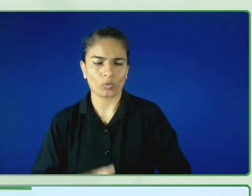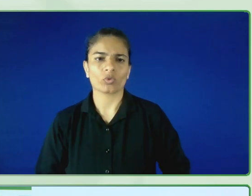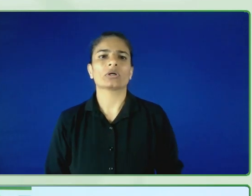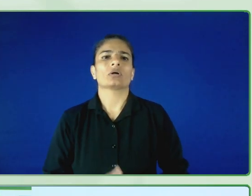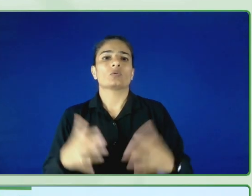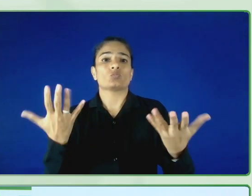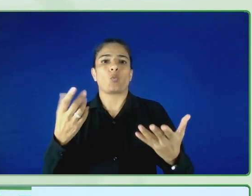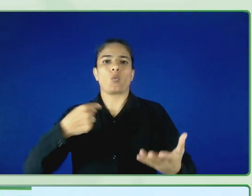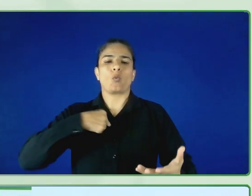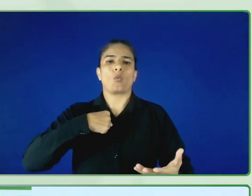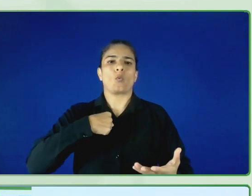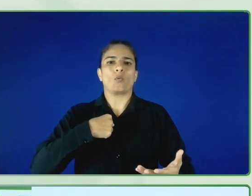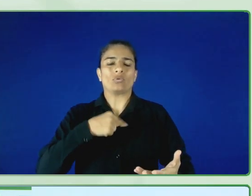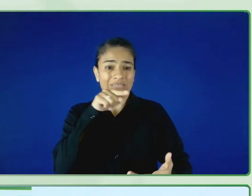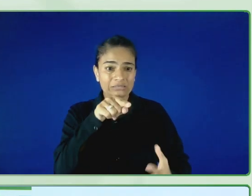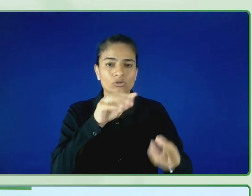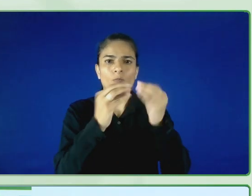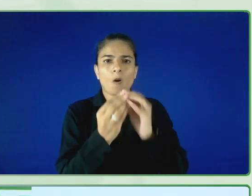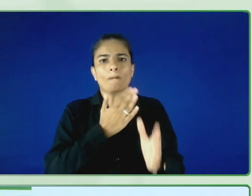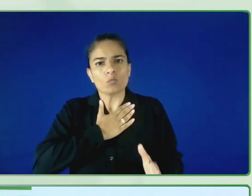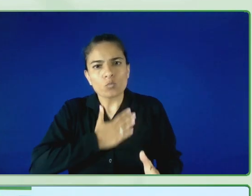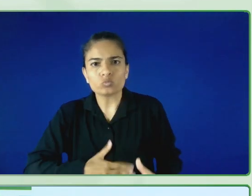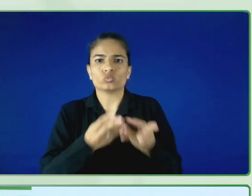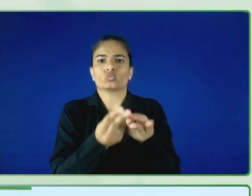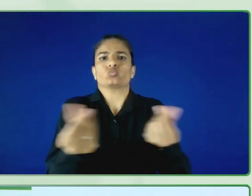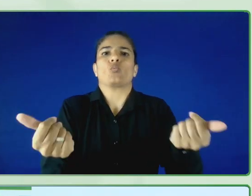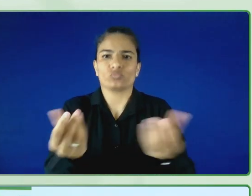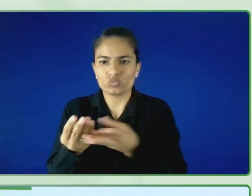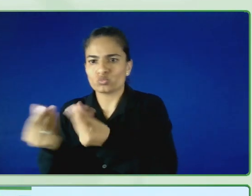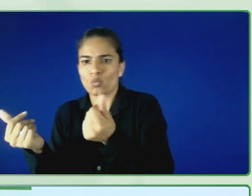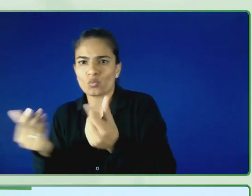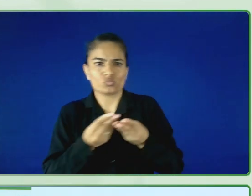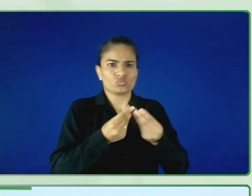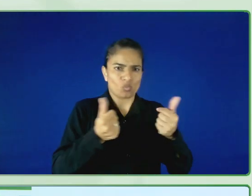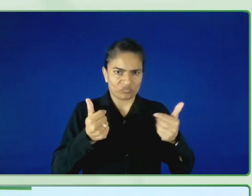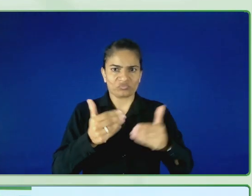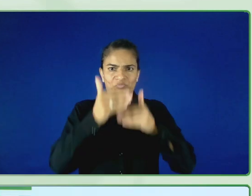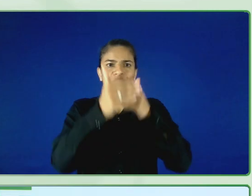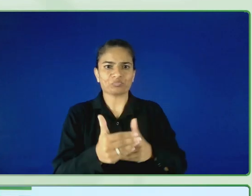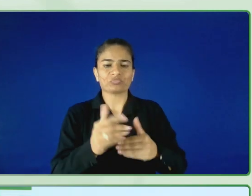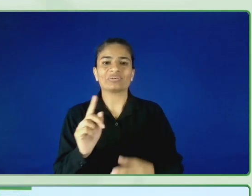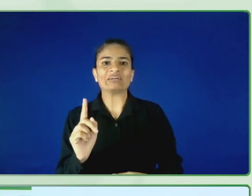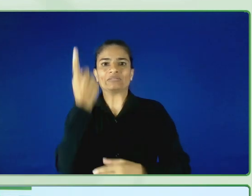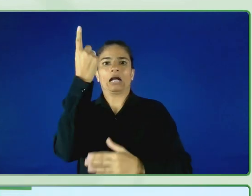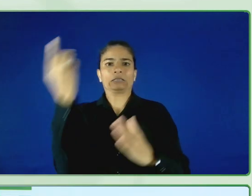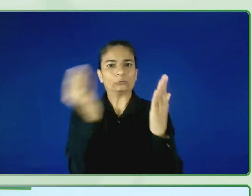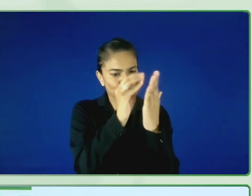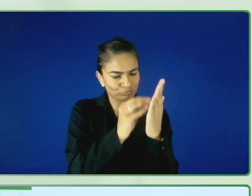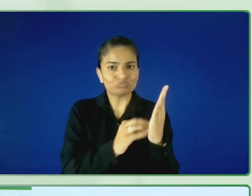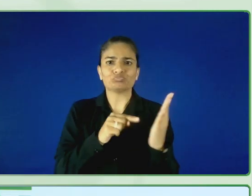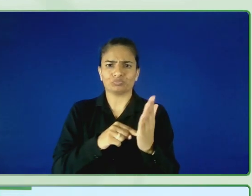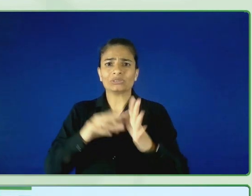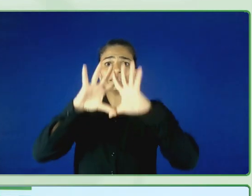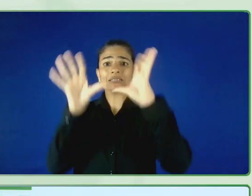of epidemics, zero case of lost and not found. This was an amazing experience. This became a case study